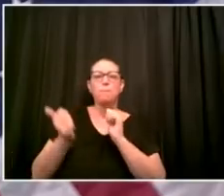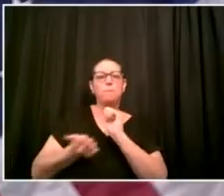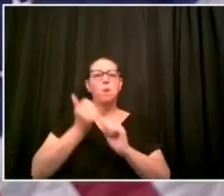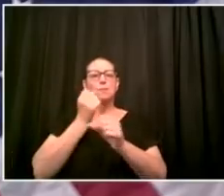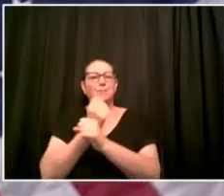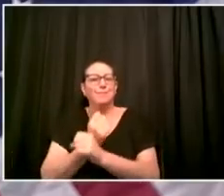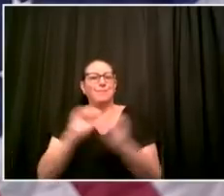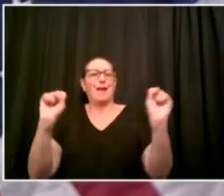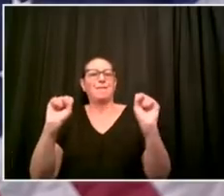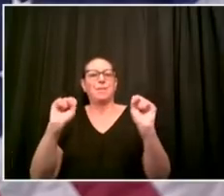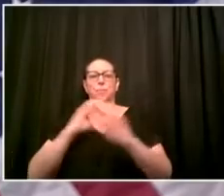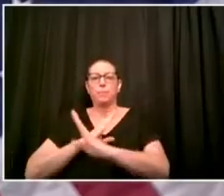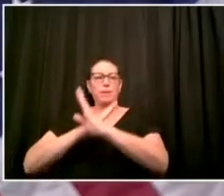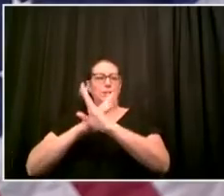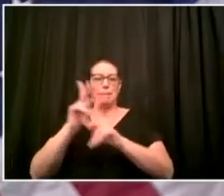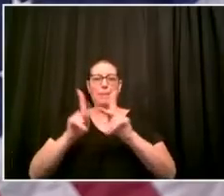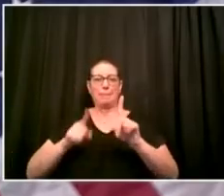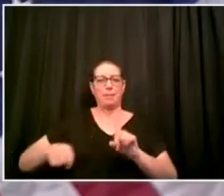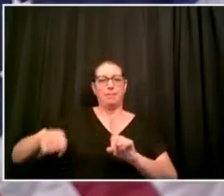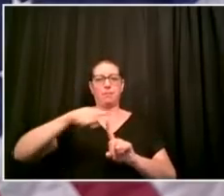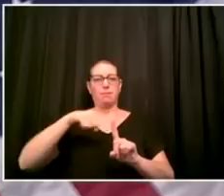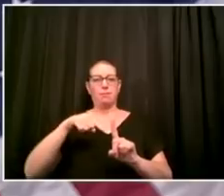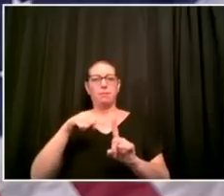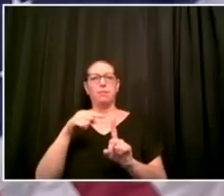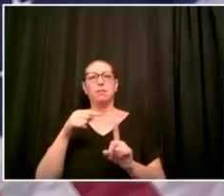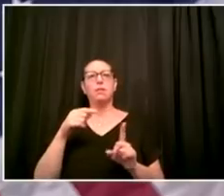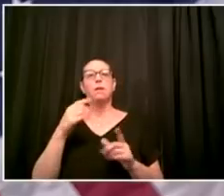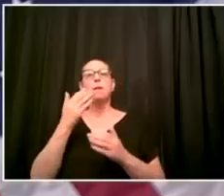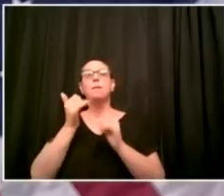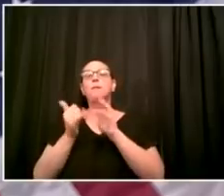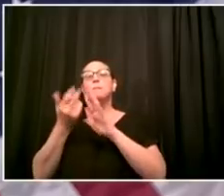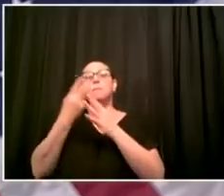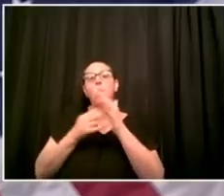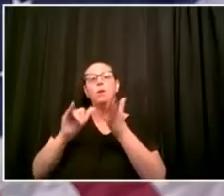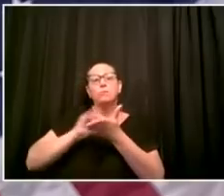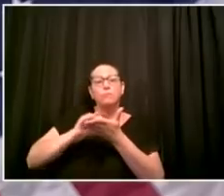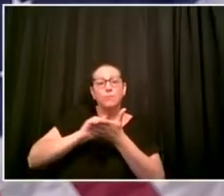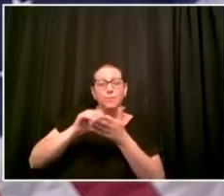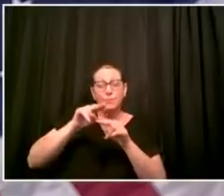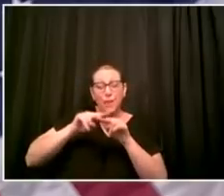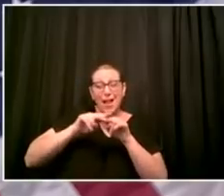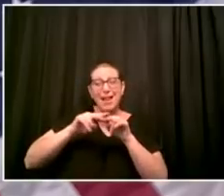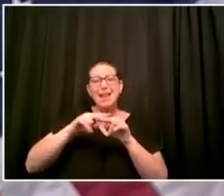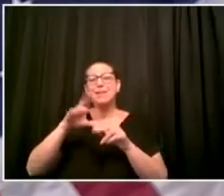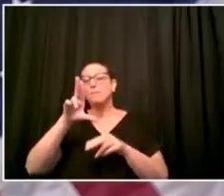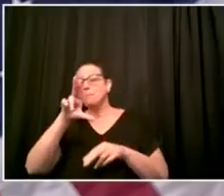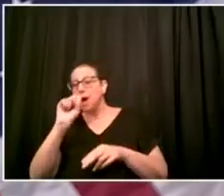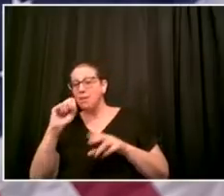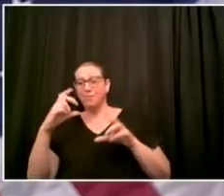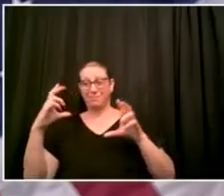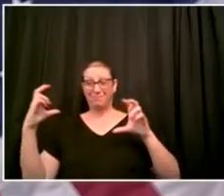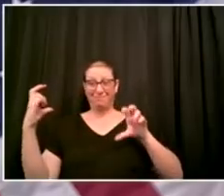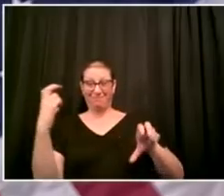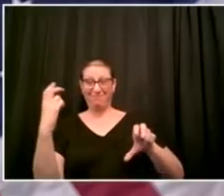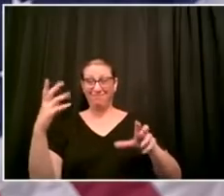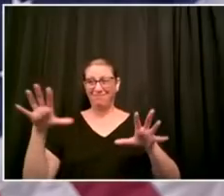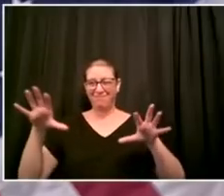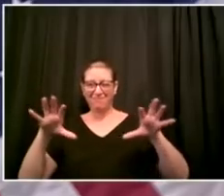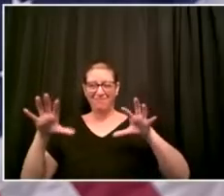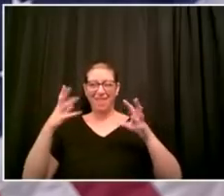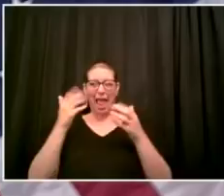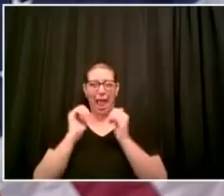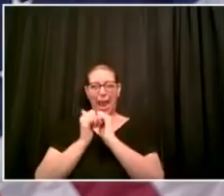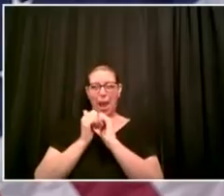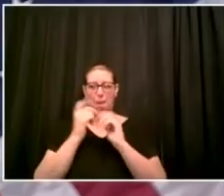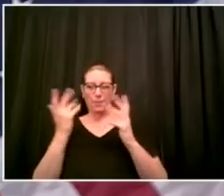sure that on subways and buses, obviously, there isn't overcrowding? Some of that is frequency of service, and I know the MTA is working very